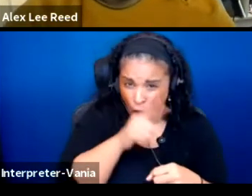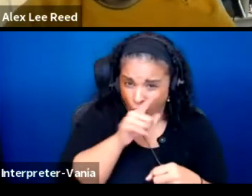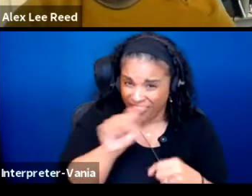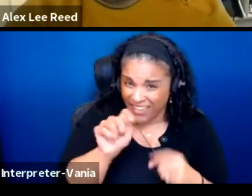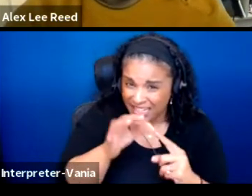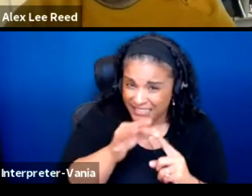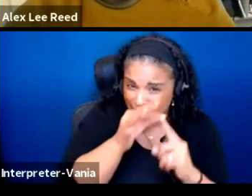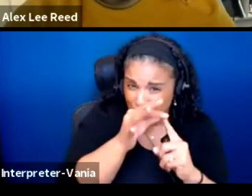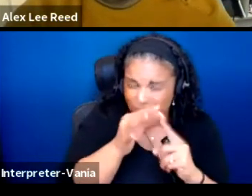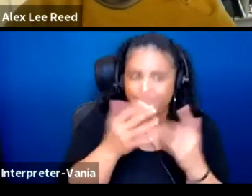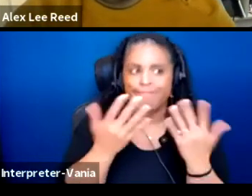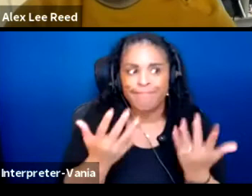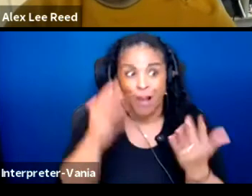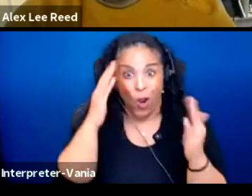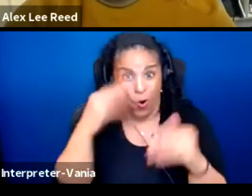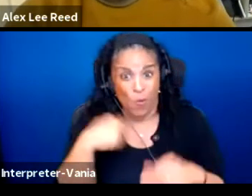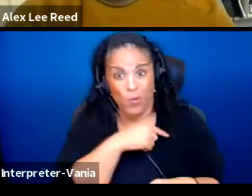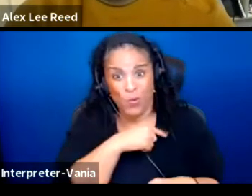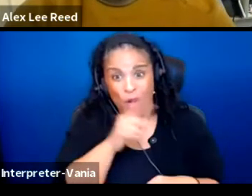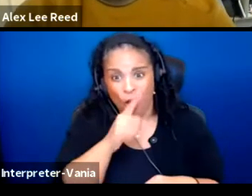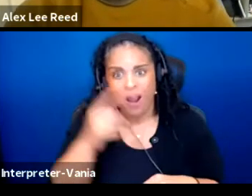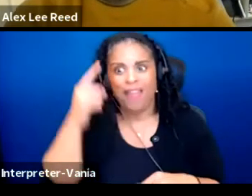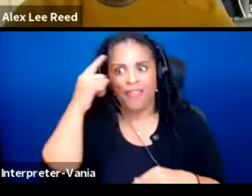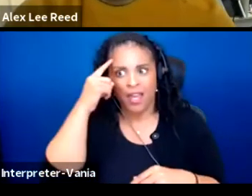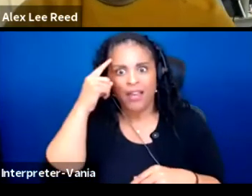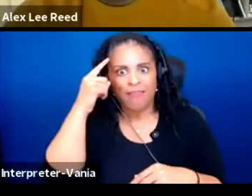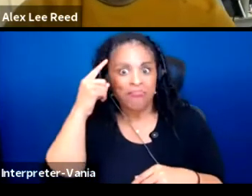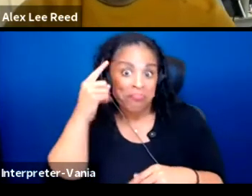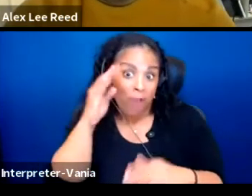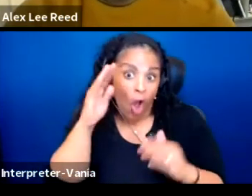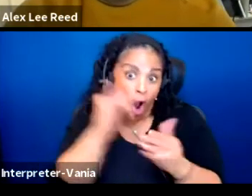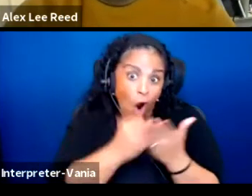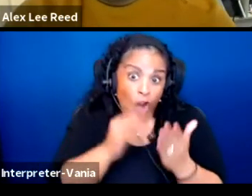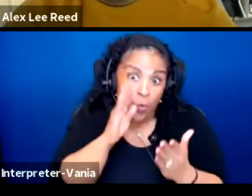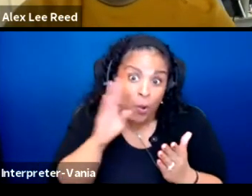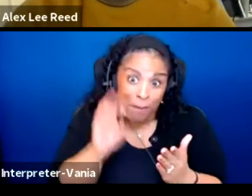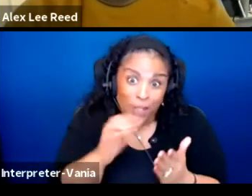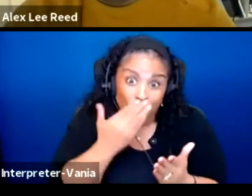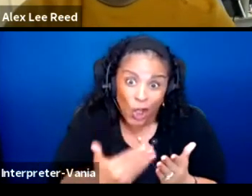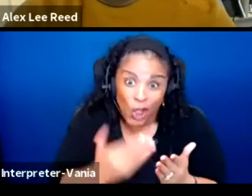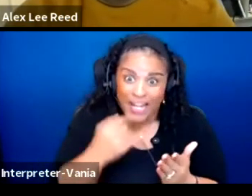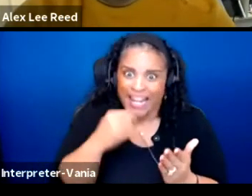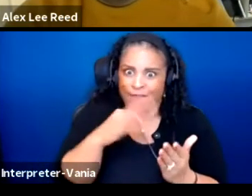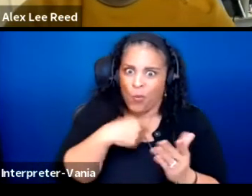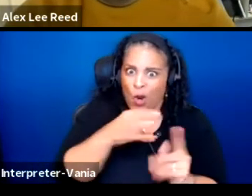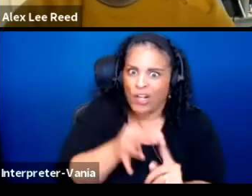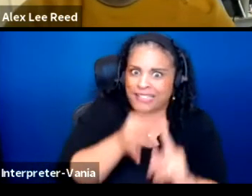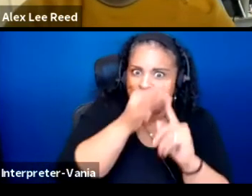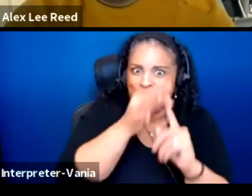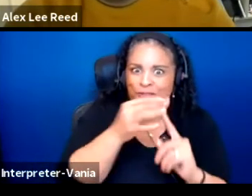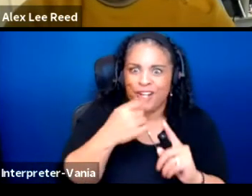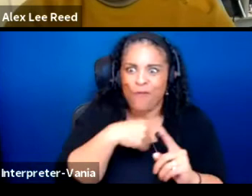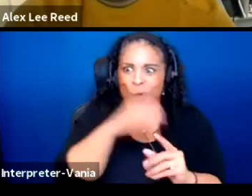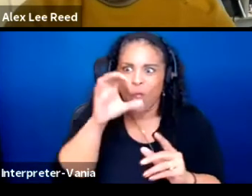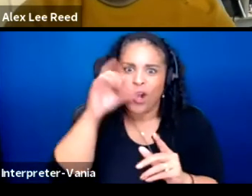are, which is why I think the art will be good if we are the exception and looking for this higher thing.